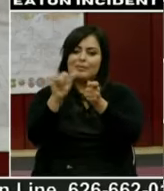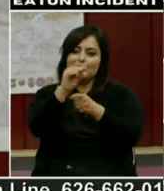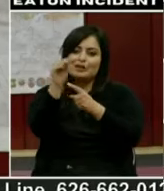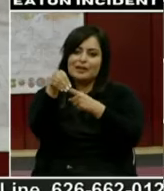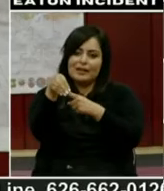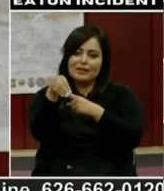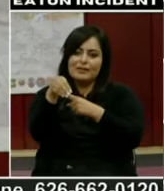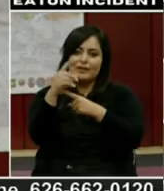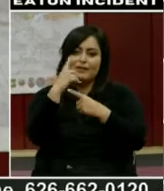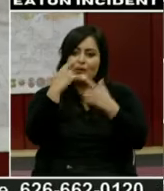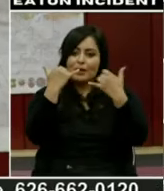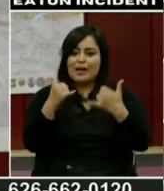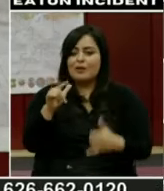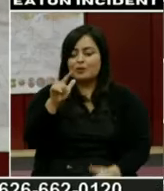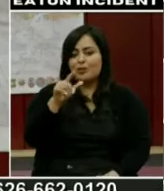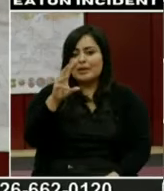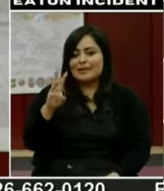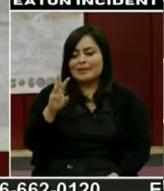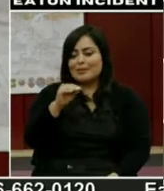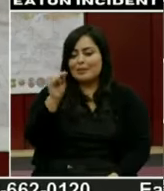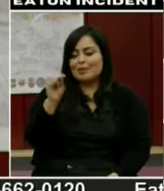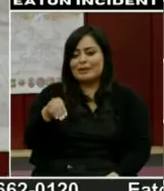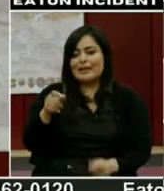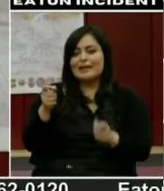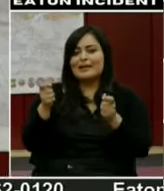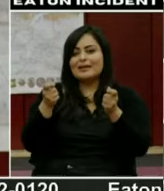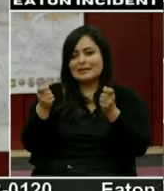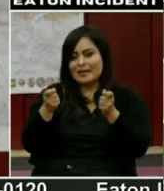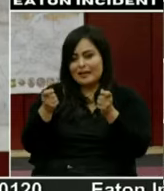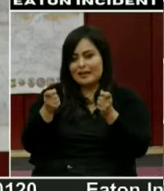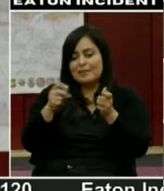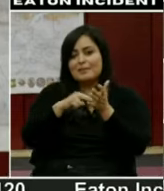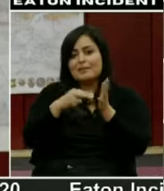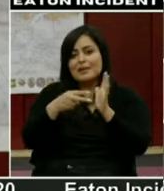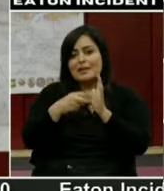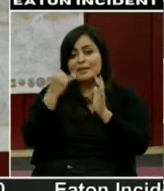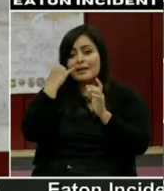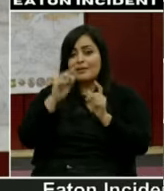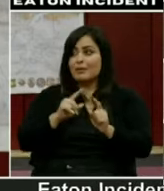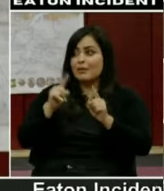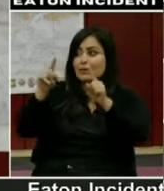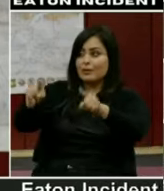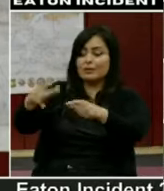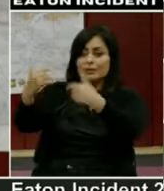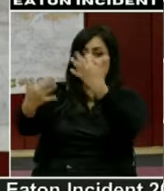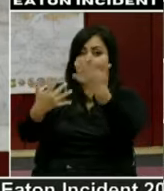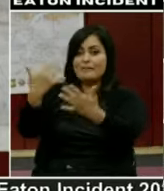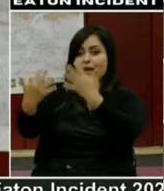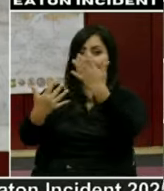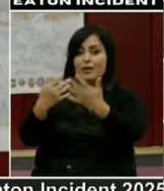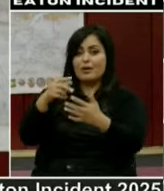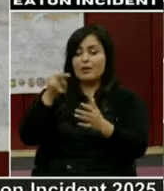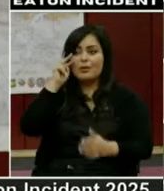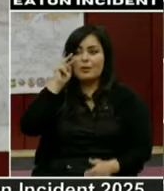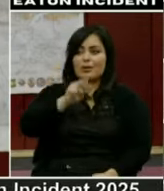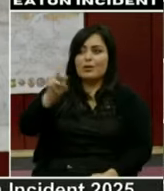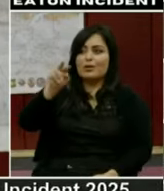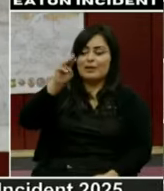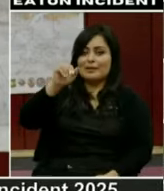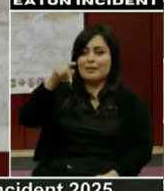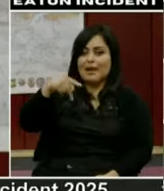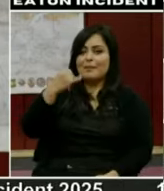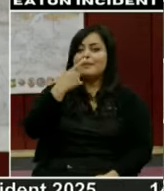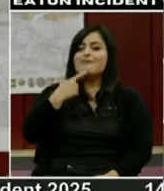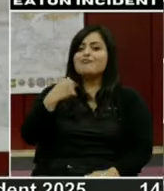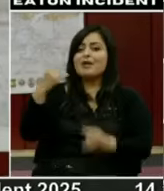So right now it's at 27% contained. That means if you went around the fire and you see our maps that we have up there, the red